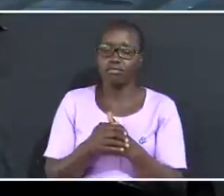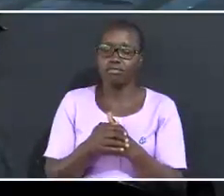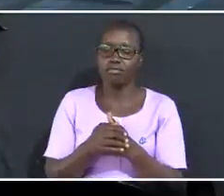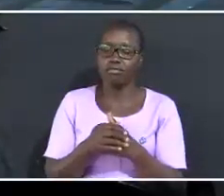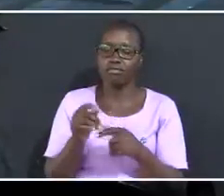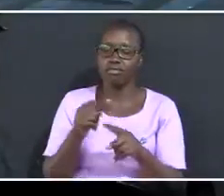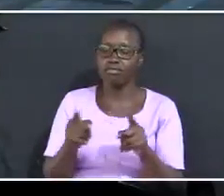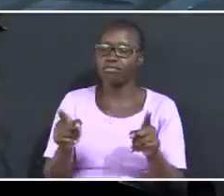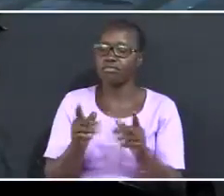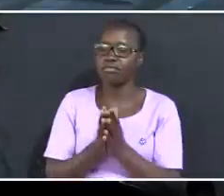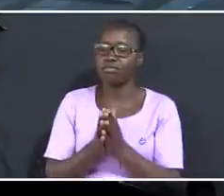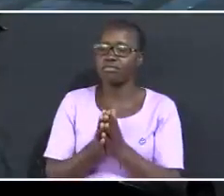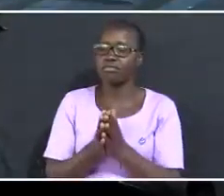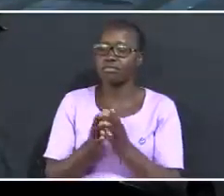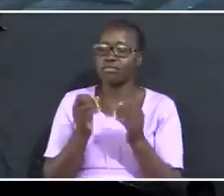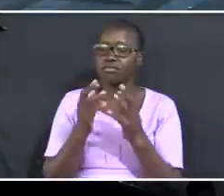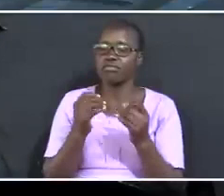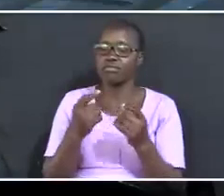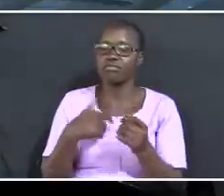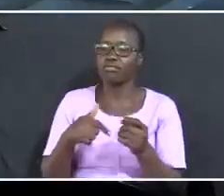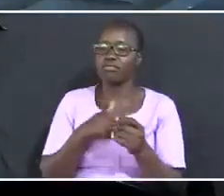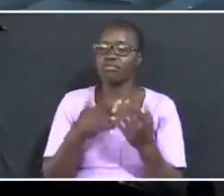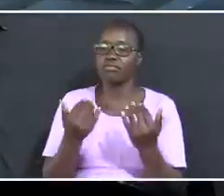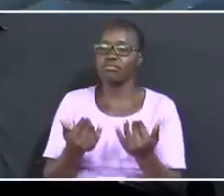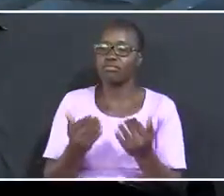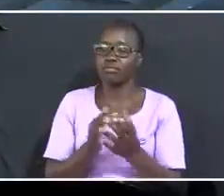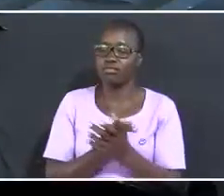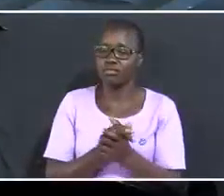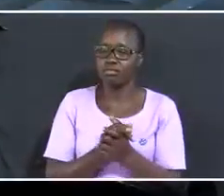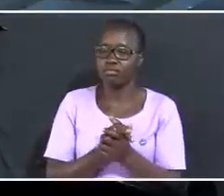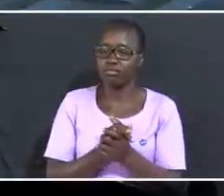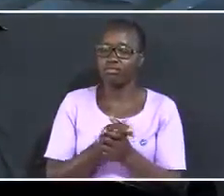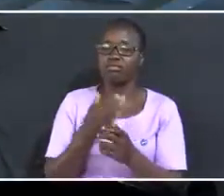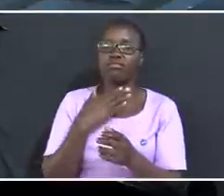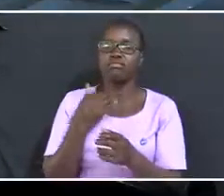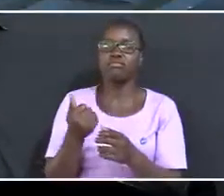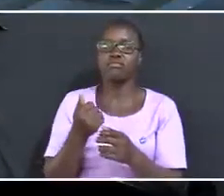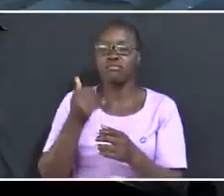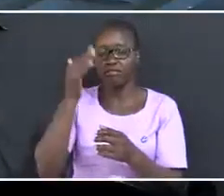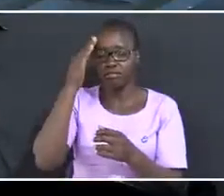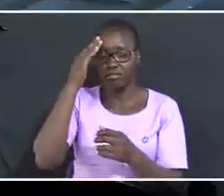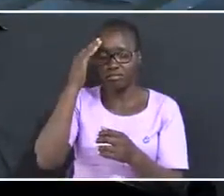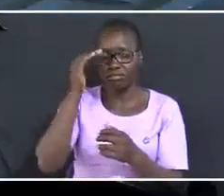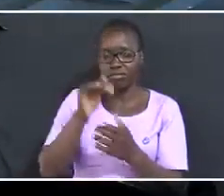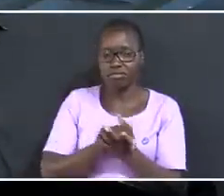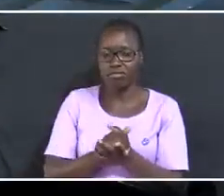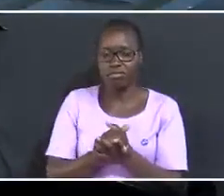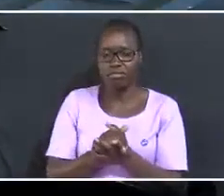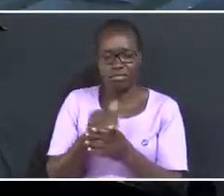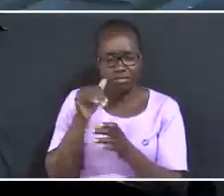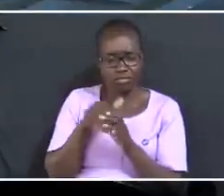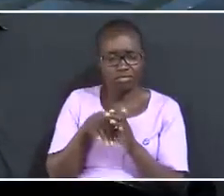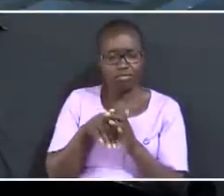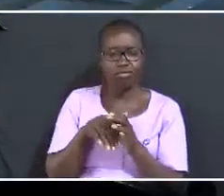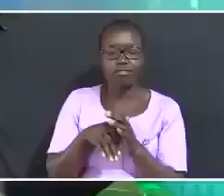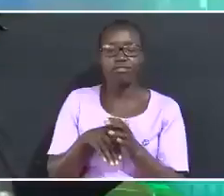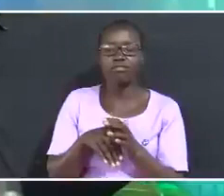But as much as we have the external, we want to know the internal